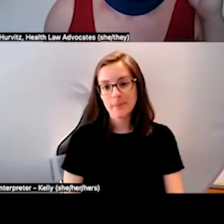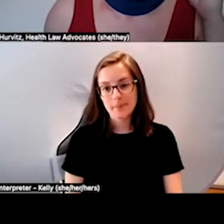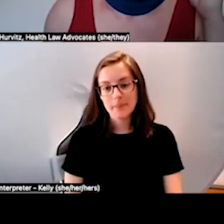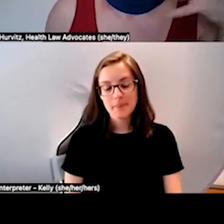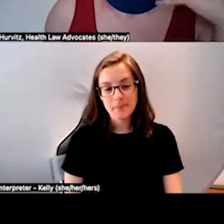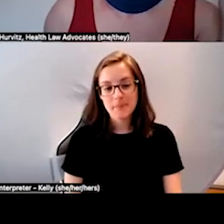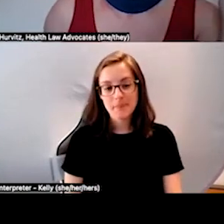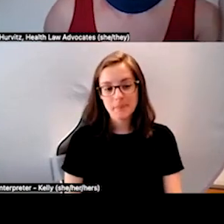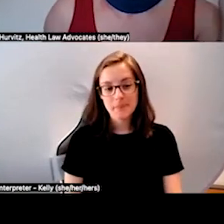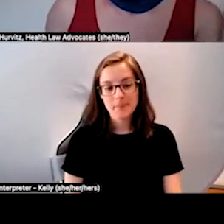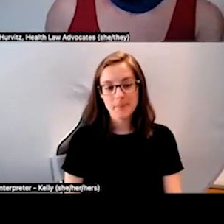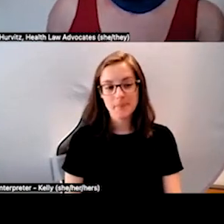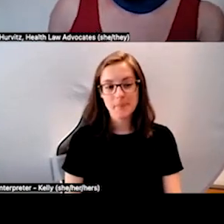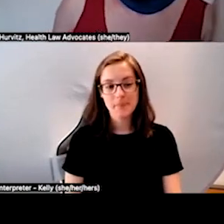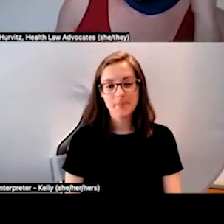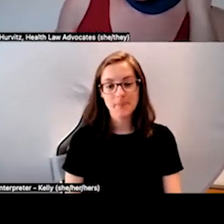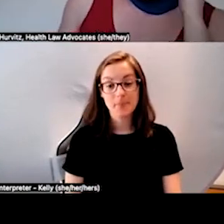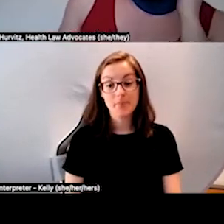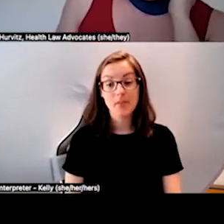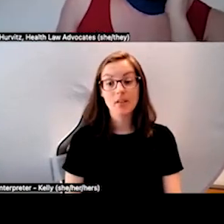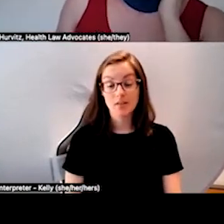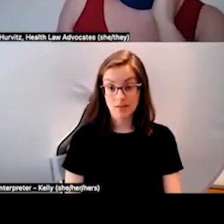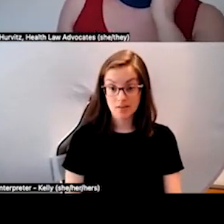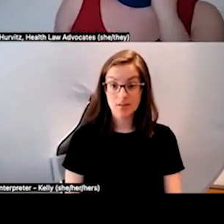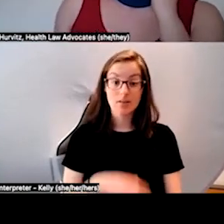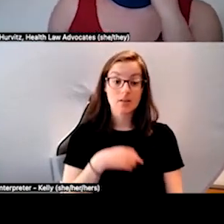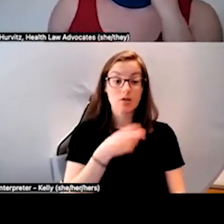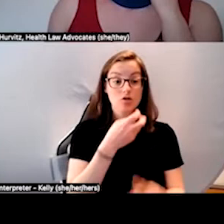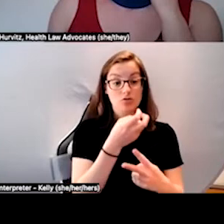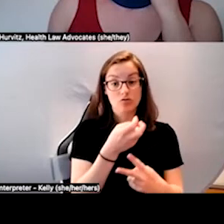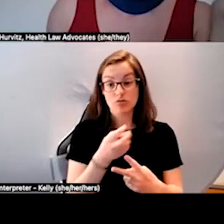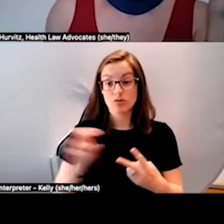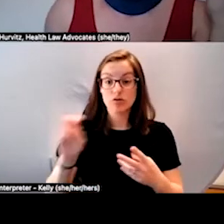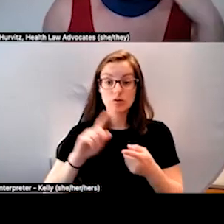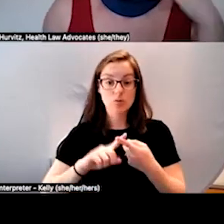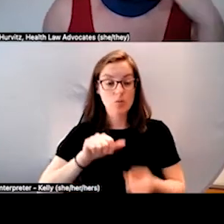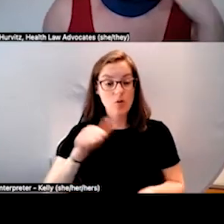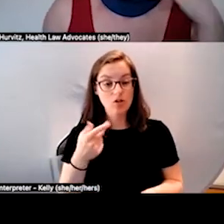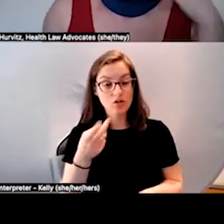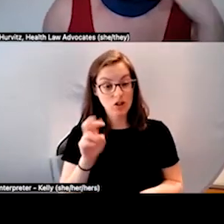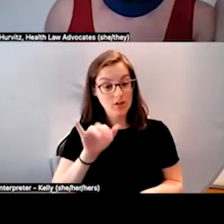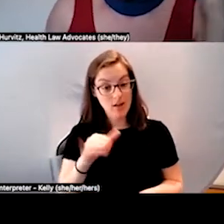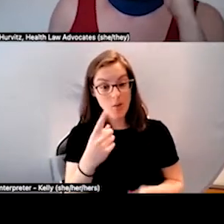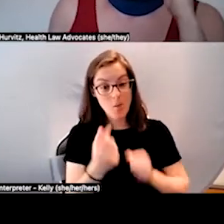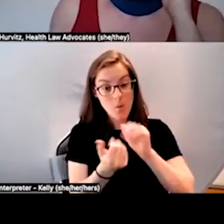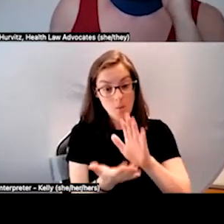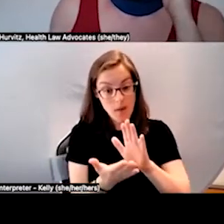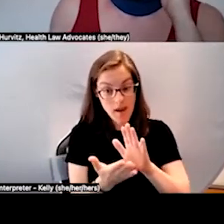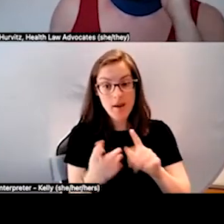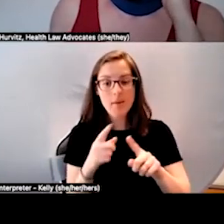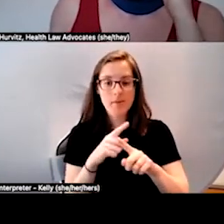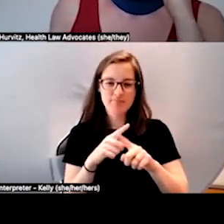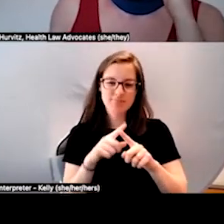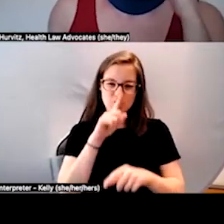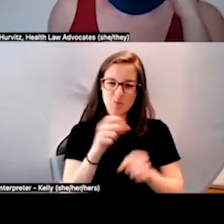care. Transition can be a form of gender affirming care. It's not the only form of gender affirming care. I'm sure many folks on this call already know